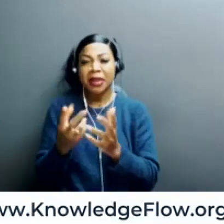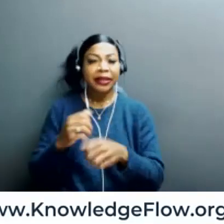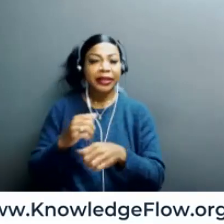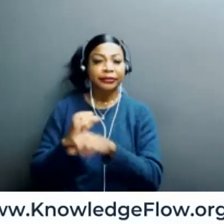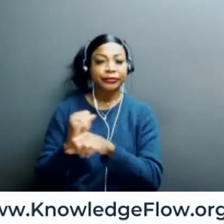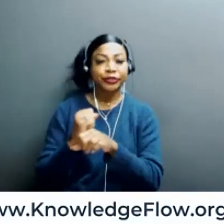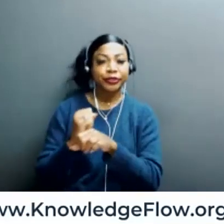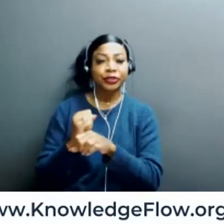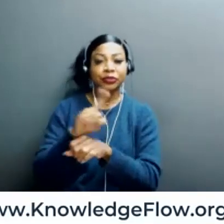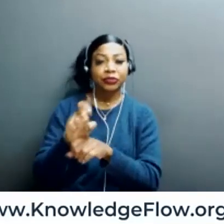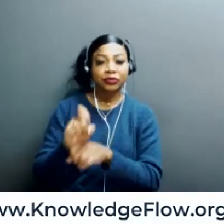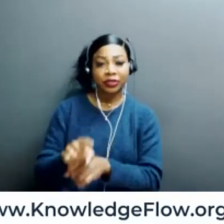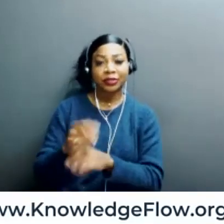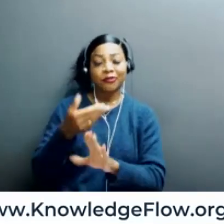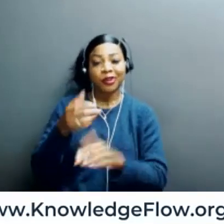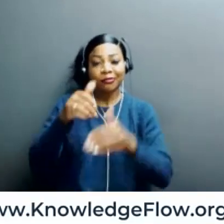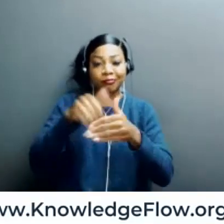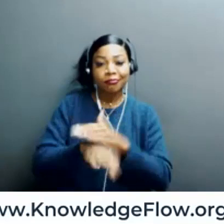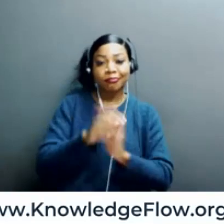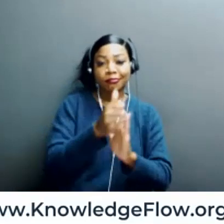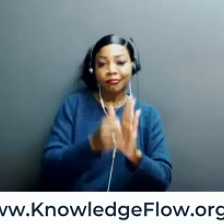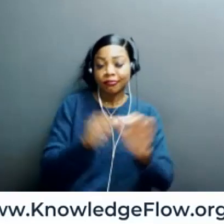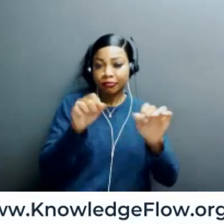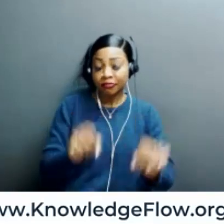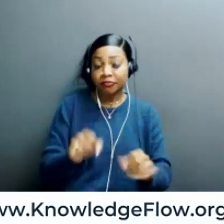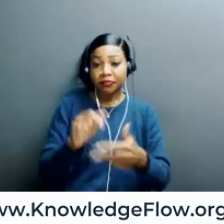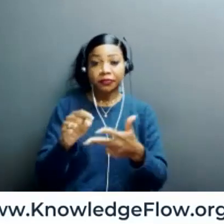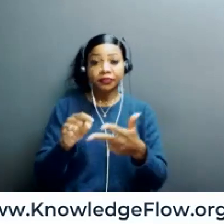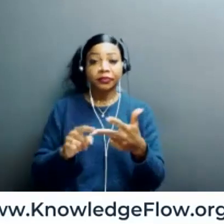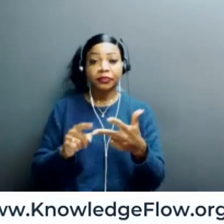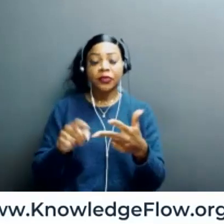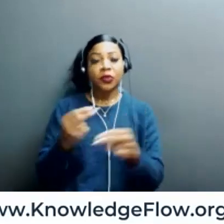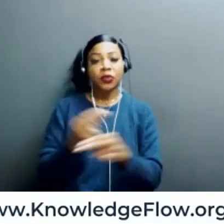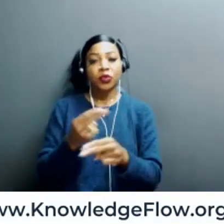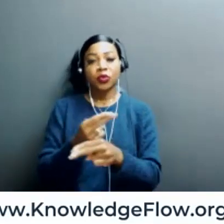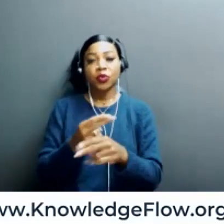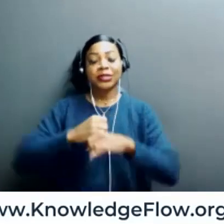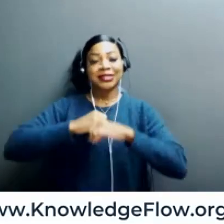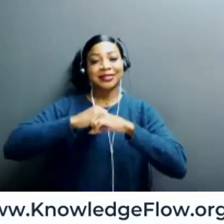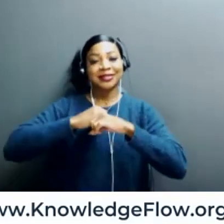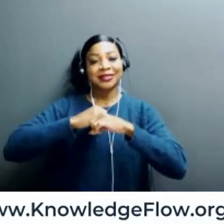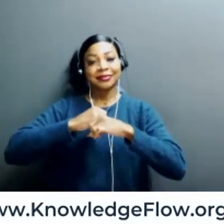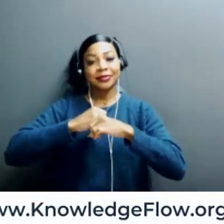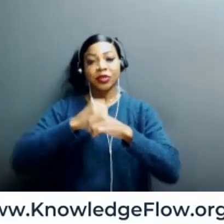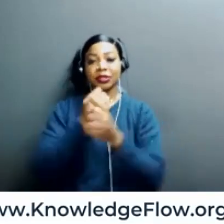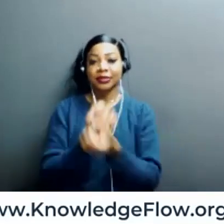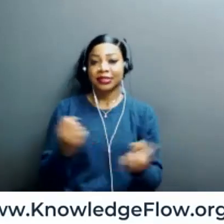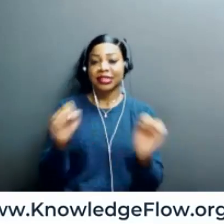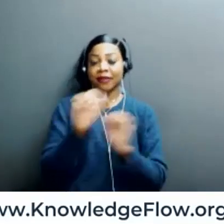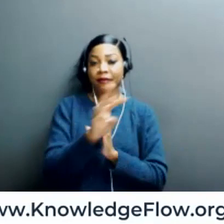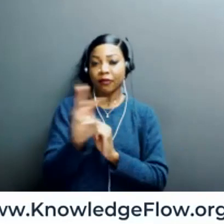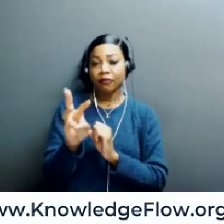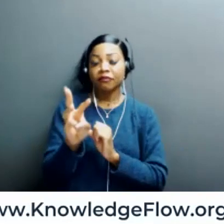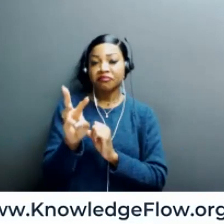number three you want to make sure that you use a secure browser when interacting online